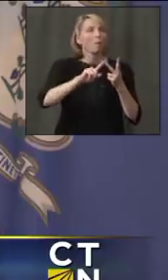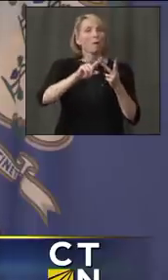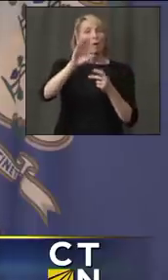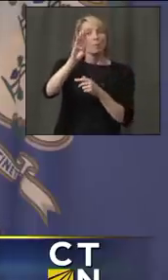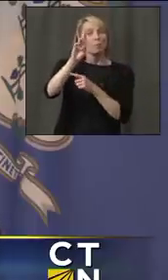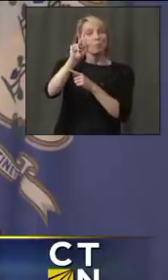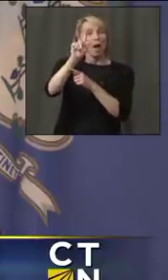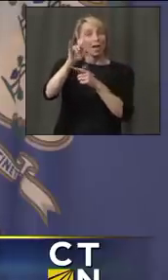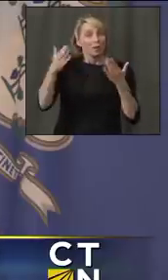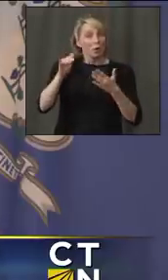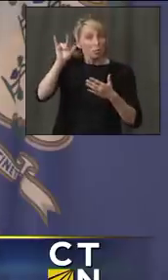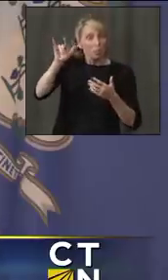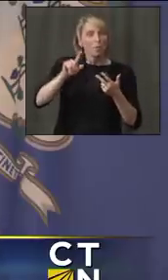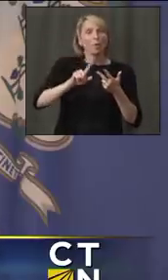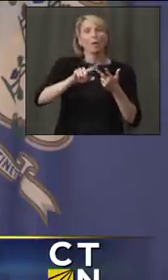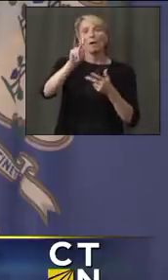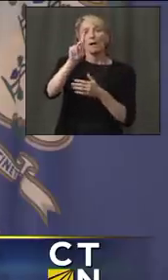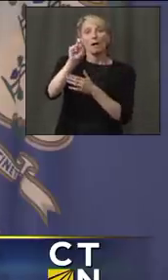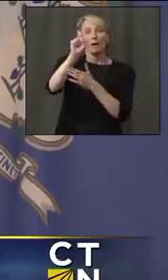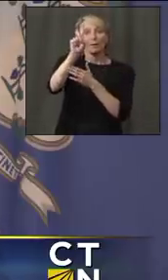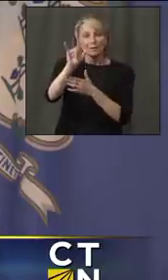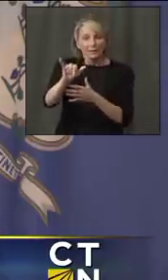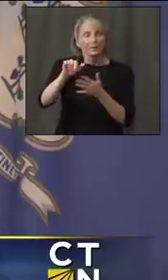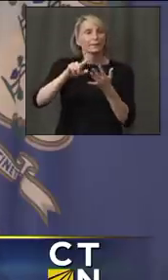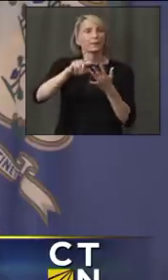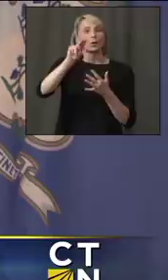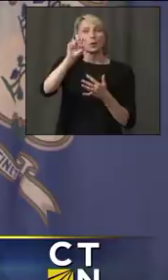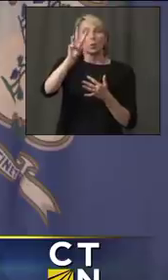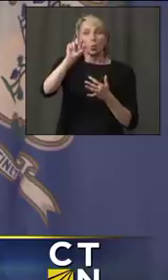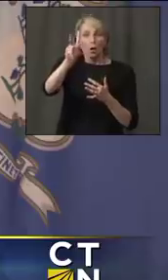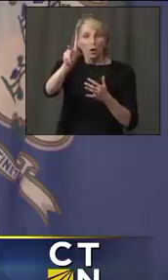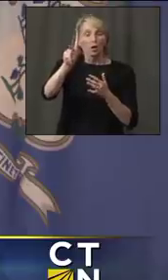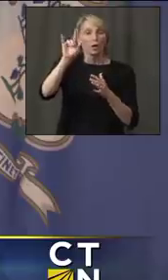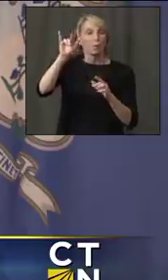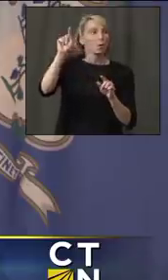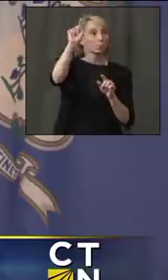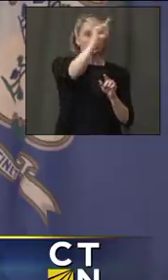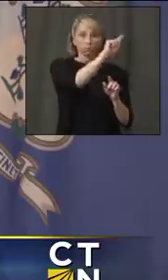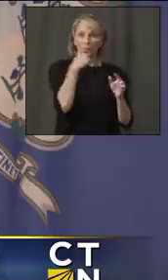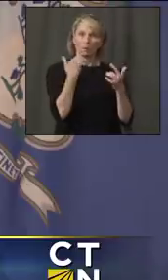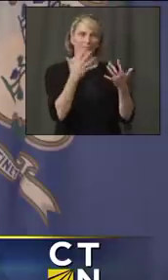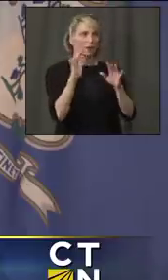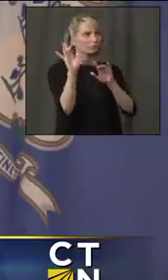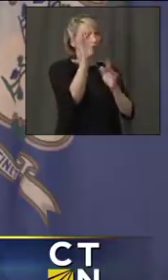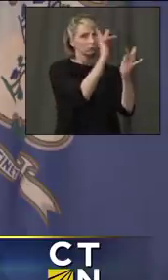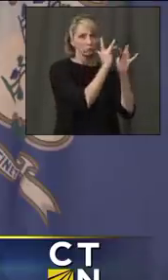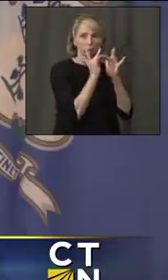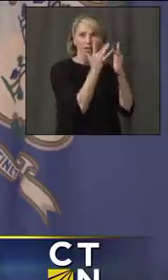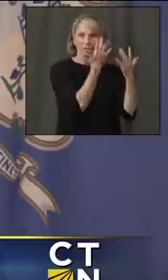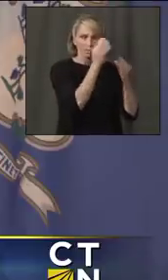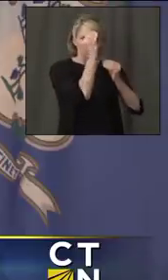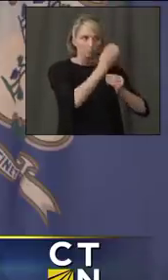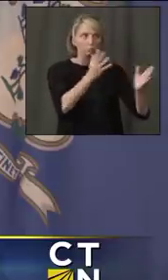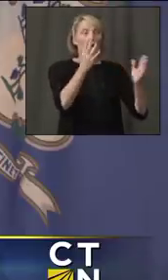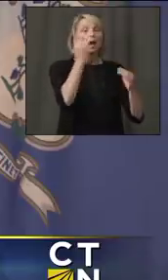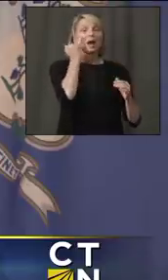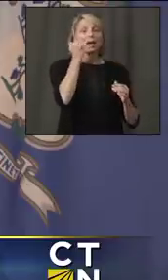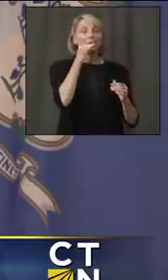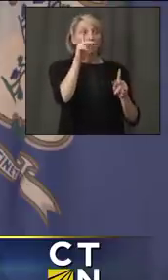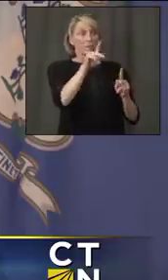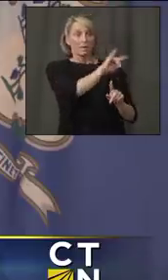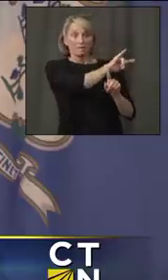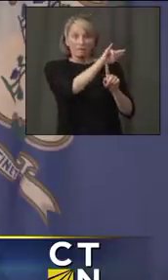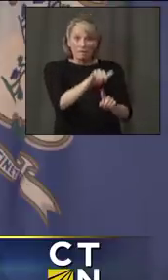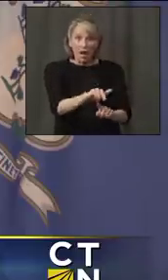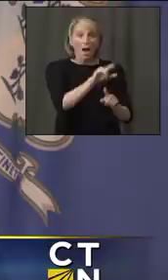and LaGuardia and Newark as well. And what they're telling people is if you come in from one of those states, you must quarantine